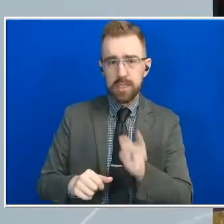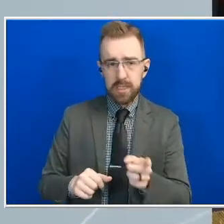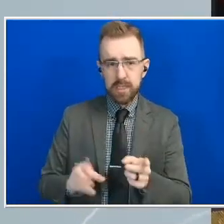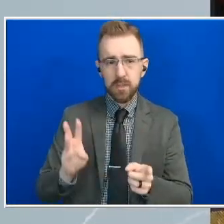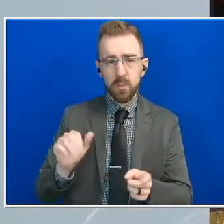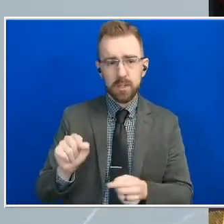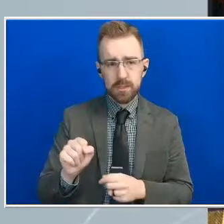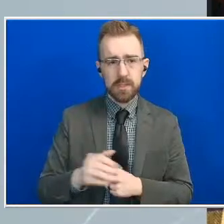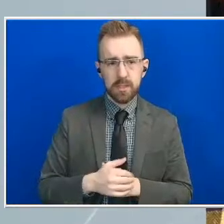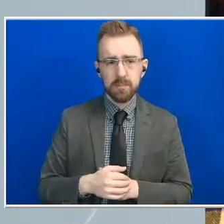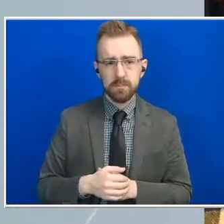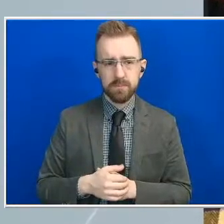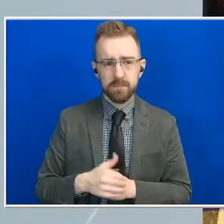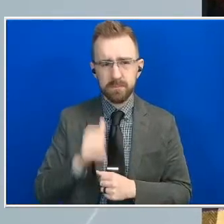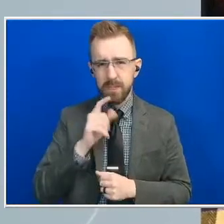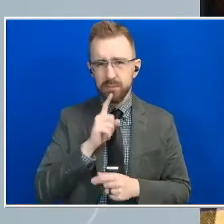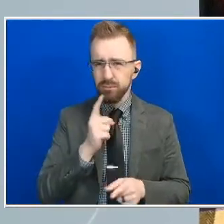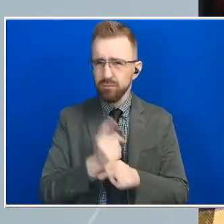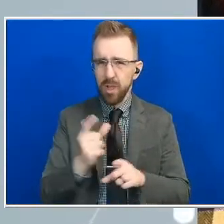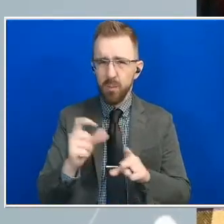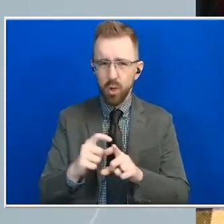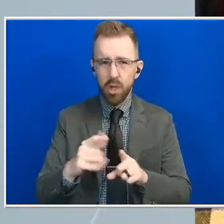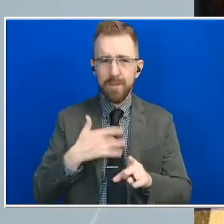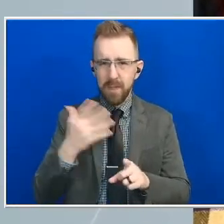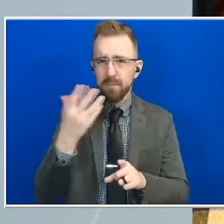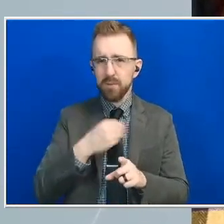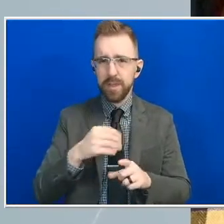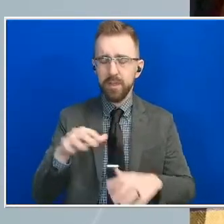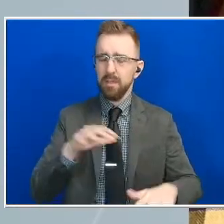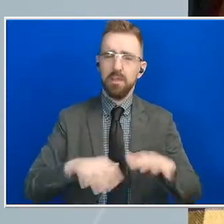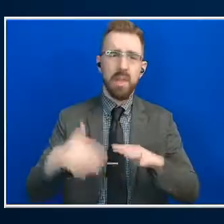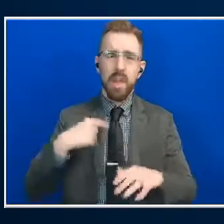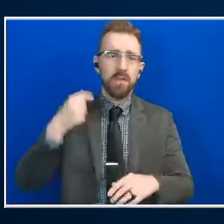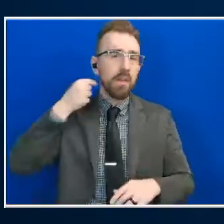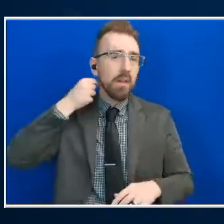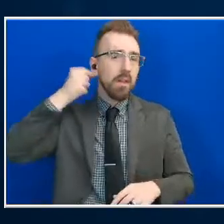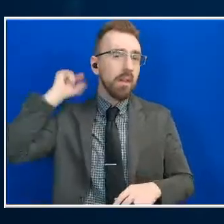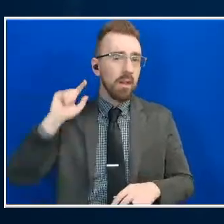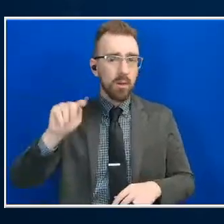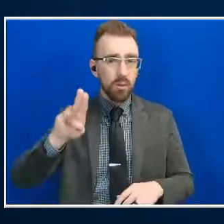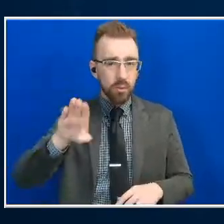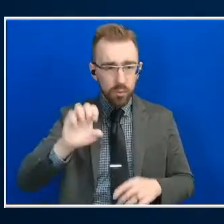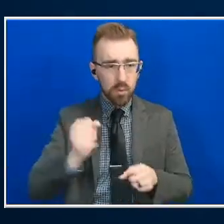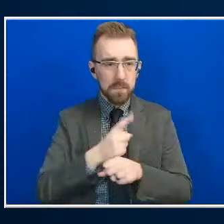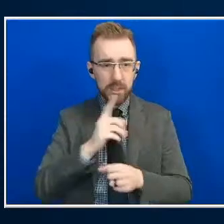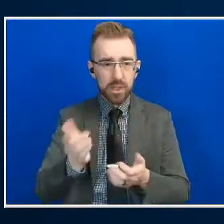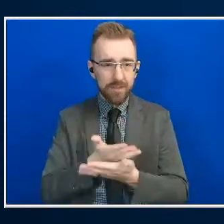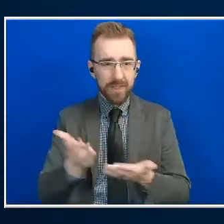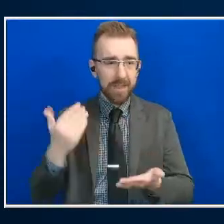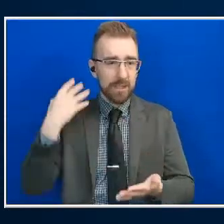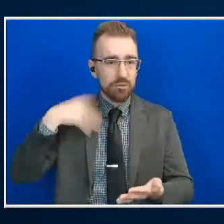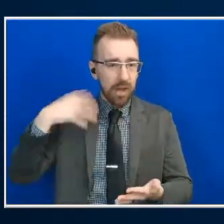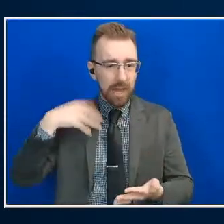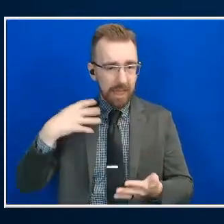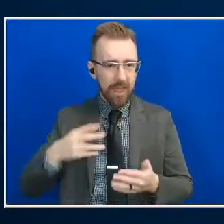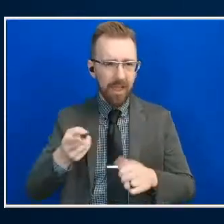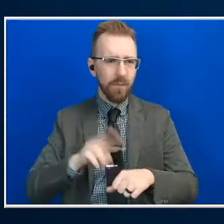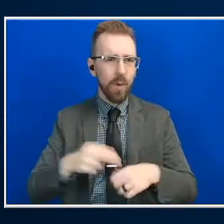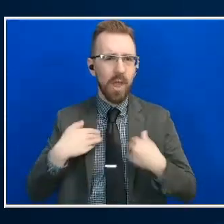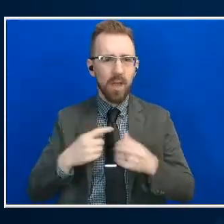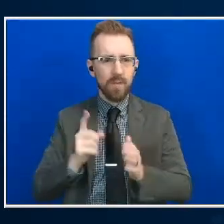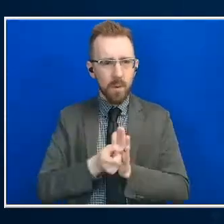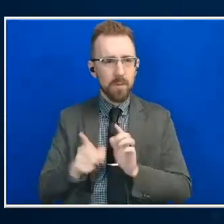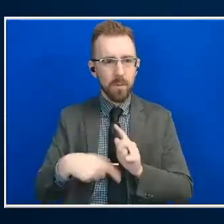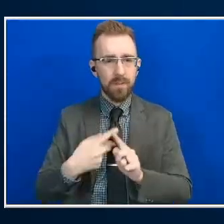sure the right words to put into it. It felt pretty surreal having a giant tube going through your neck, making sure everything's draining well. And you, of course, have the moments when you see, and that was from my second